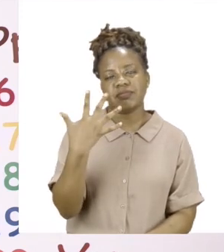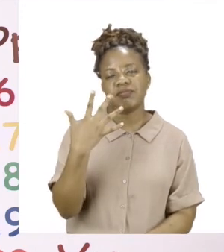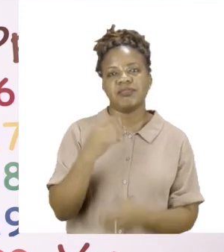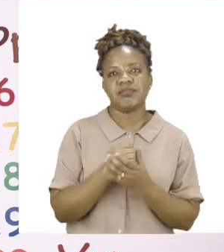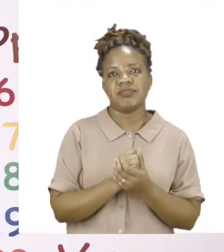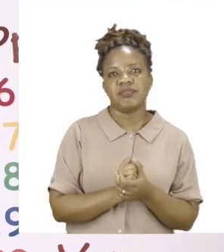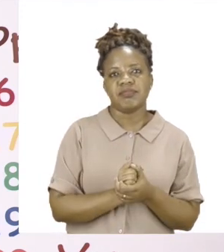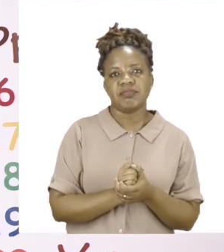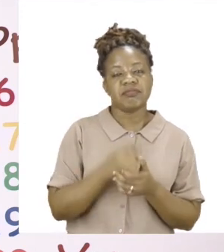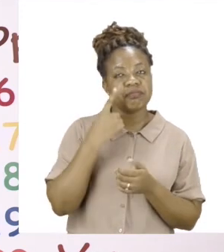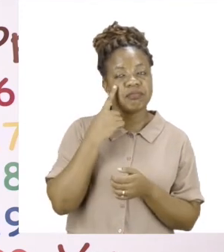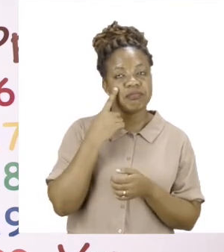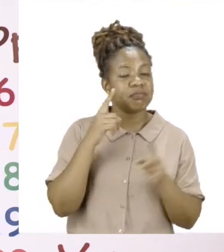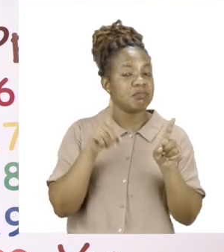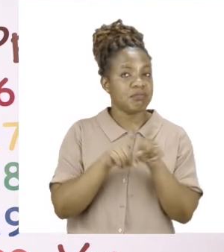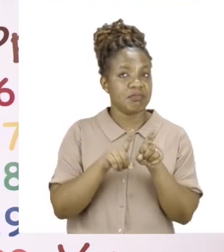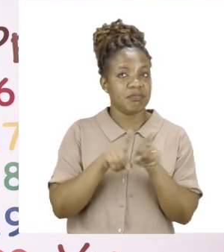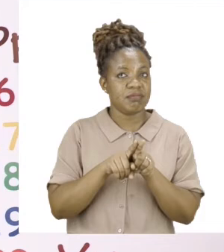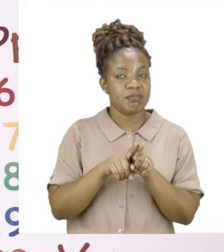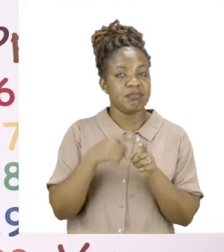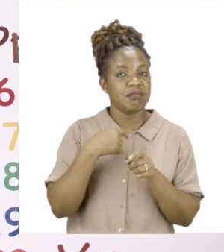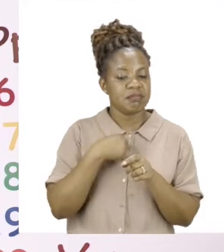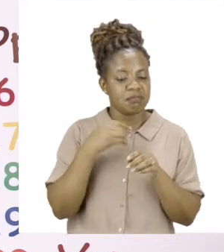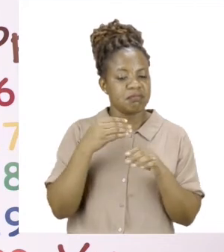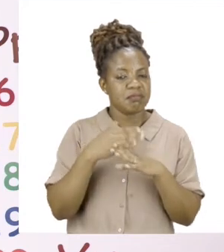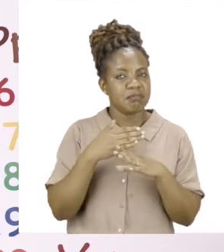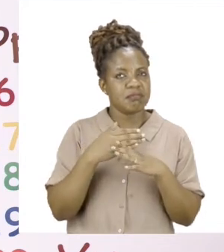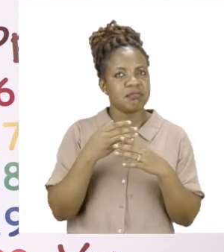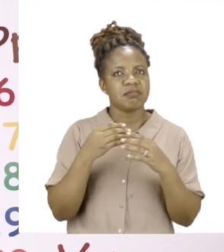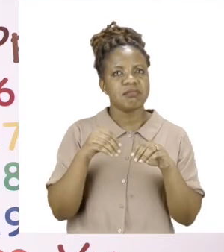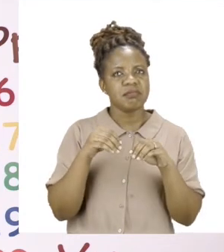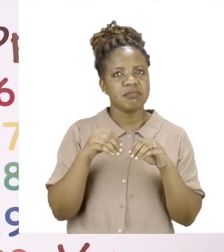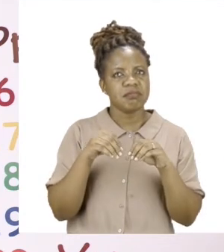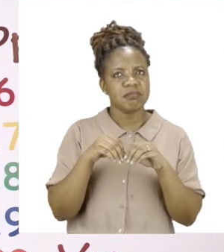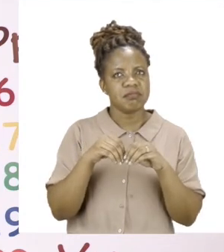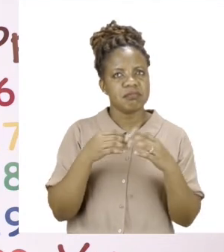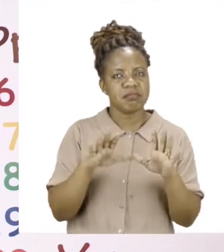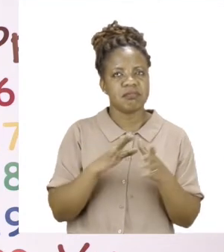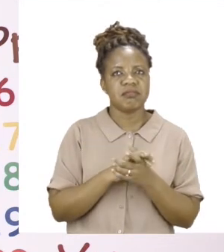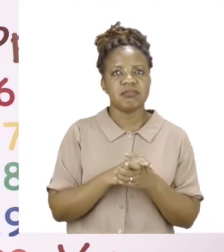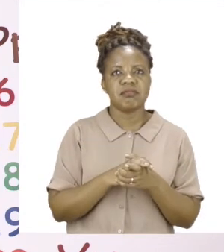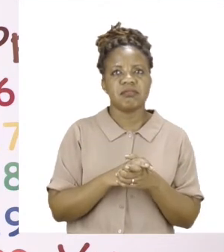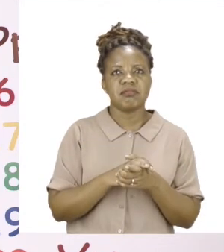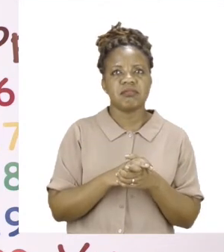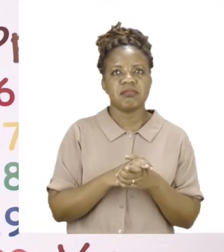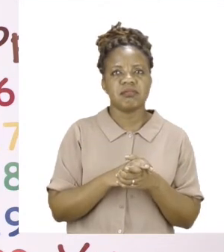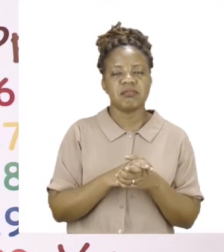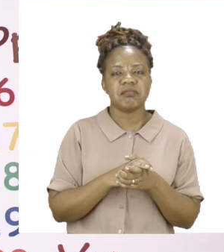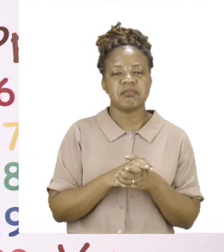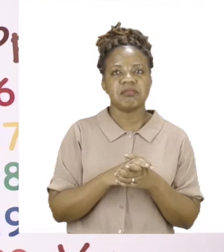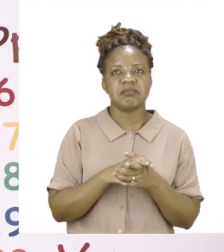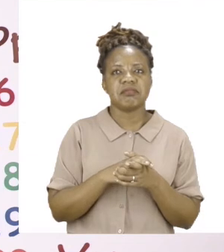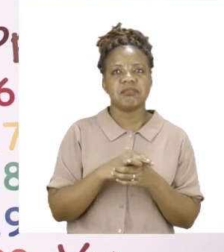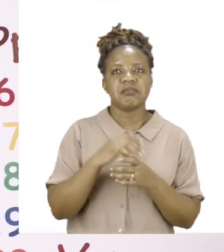Did you loop just like me? Yes, we don't count the number 17 because we jump from it going